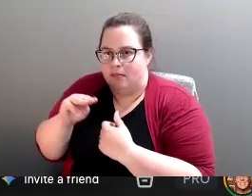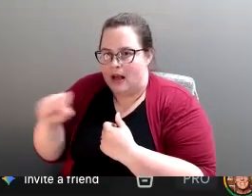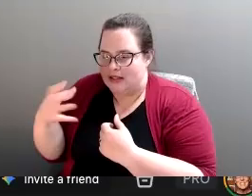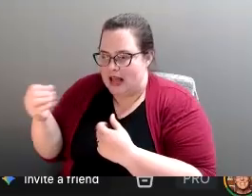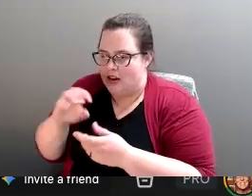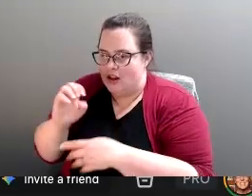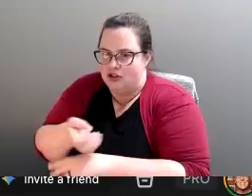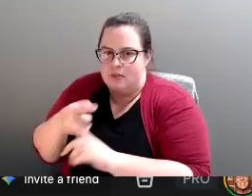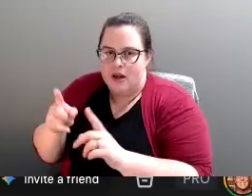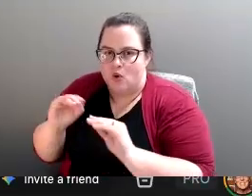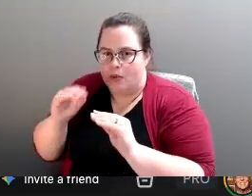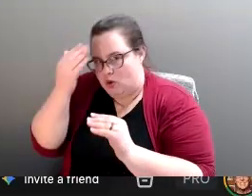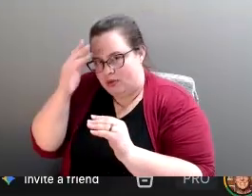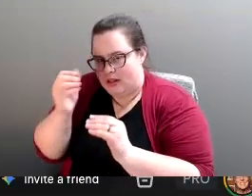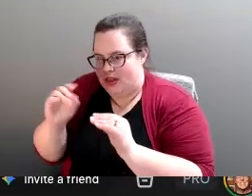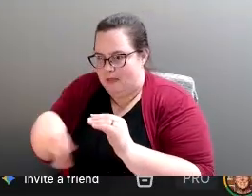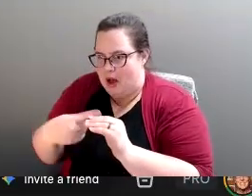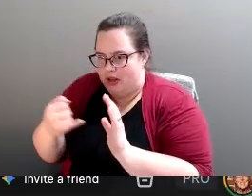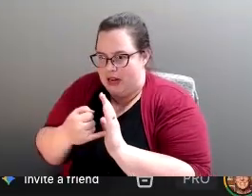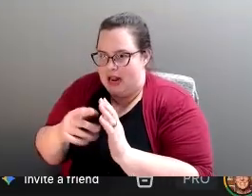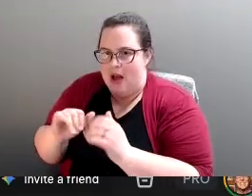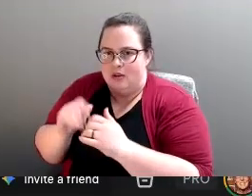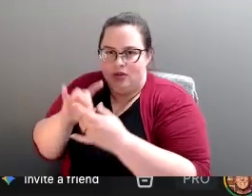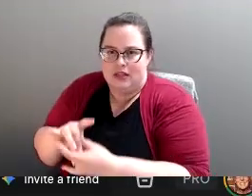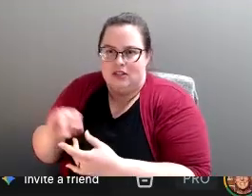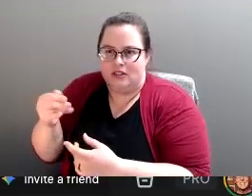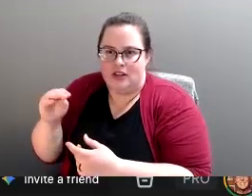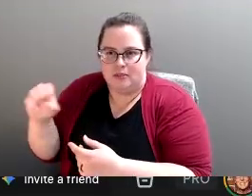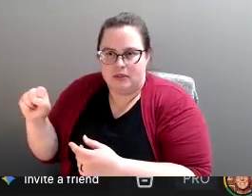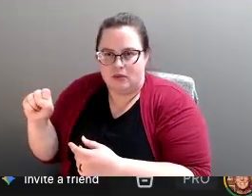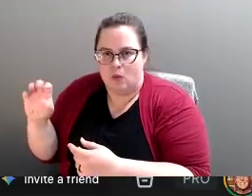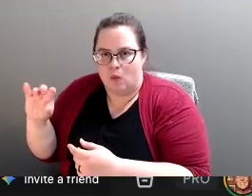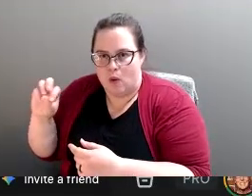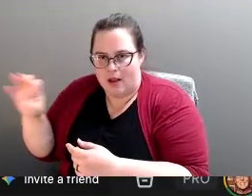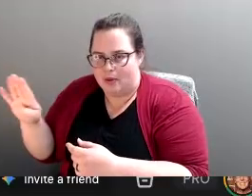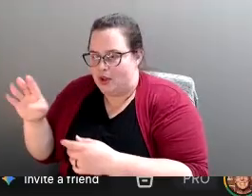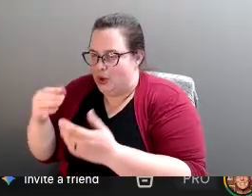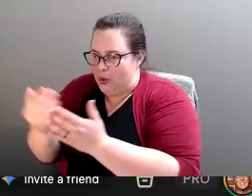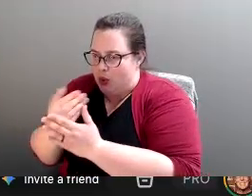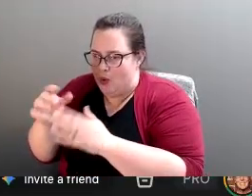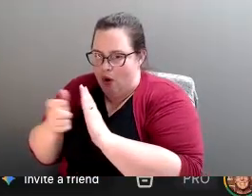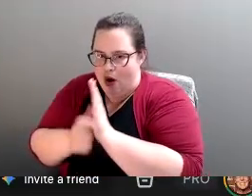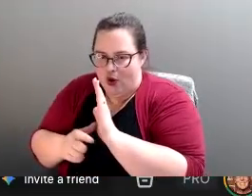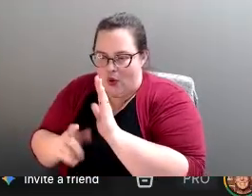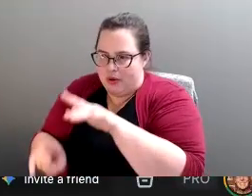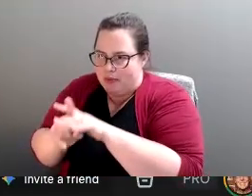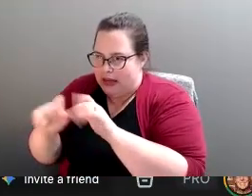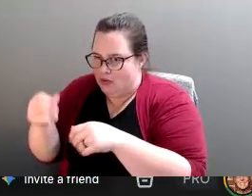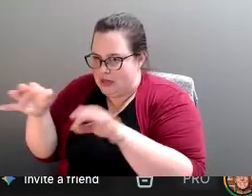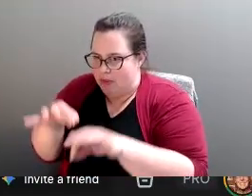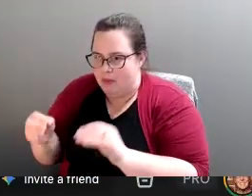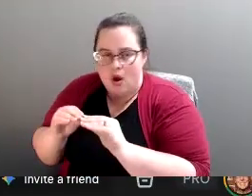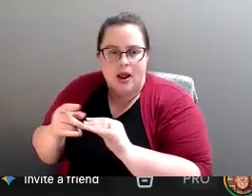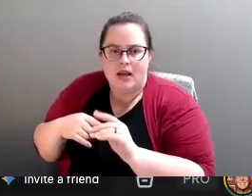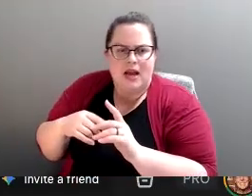about it. And how is that related to the James Webb? There was some new article that came out. Do you know that article? And can you tell me more about this? Like, Yeah. it's the